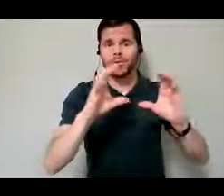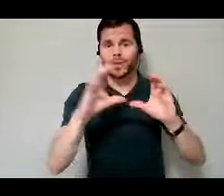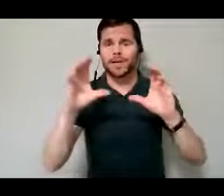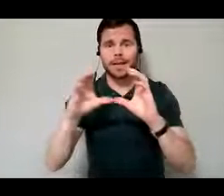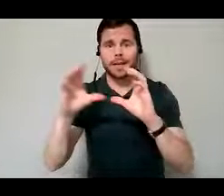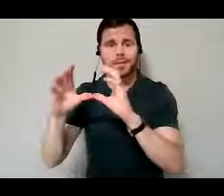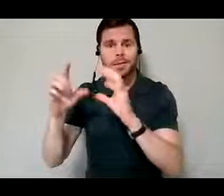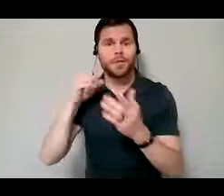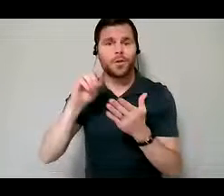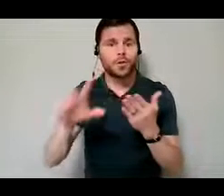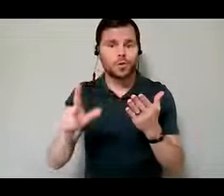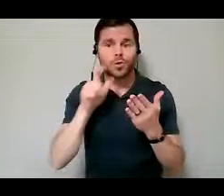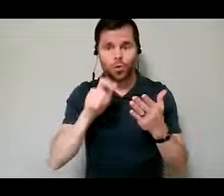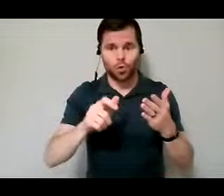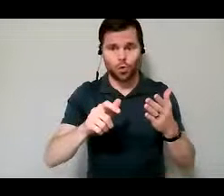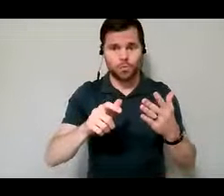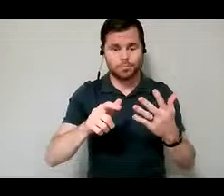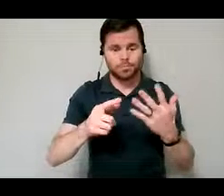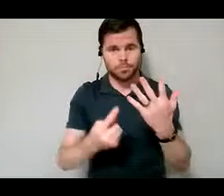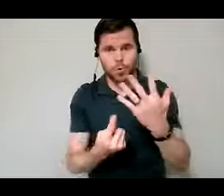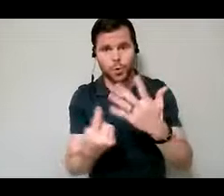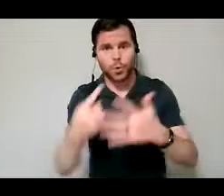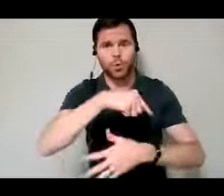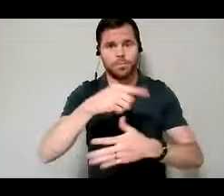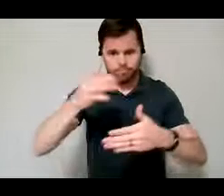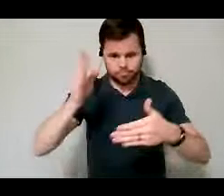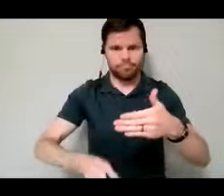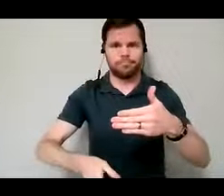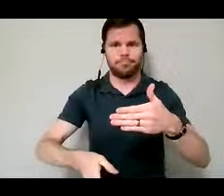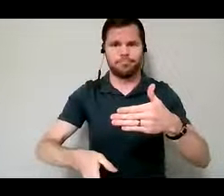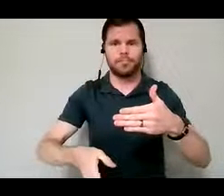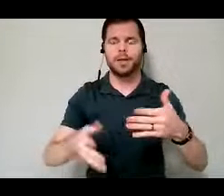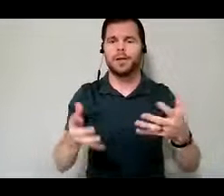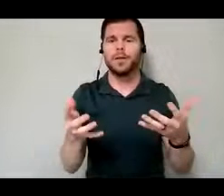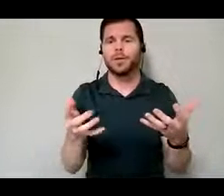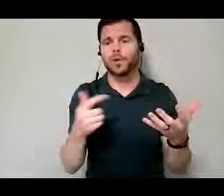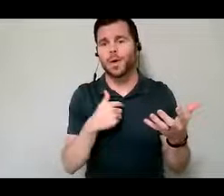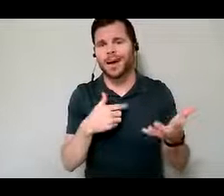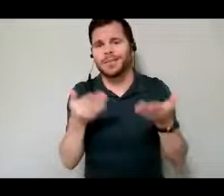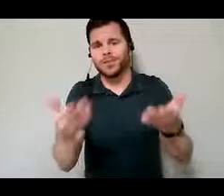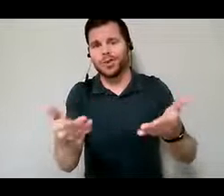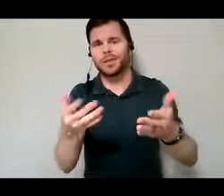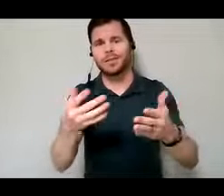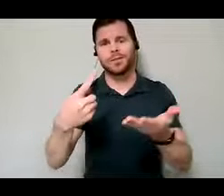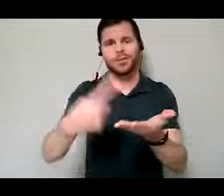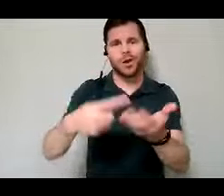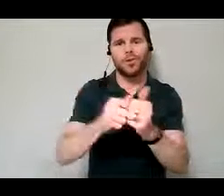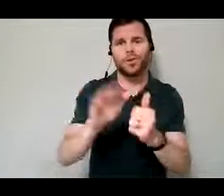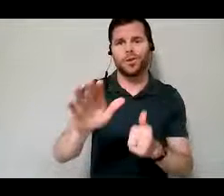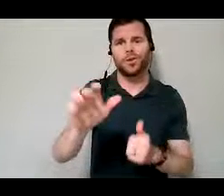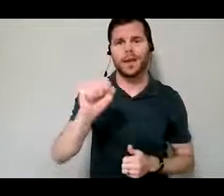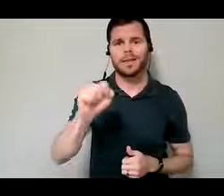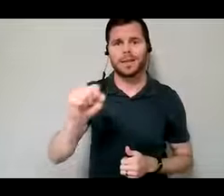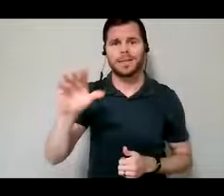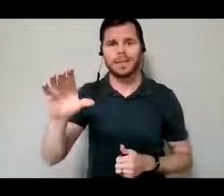do complete a pathway. And what I would suggest is just, you know, to talk with your school site teams about how you might want to recognize those students